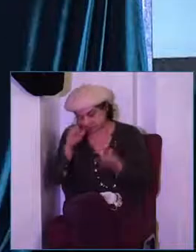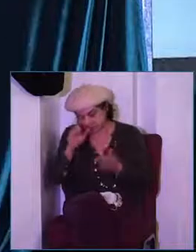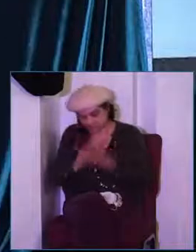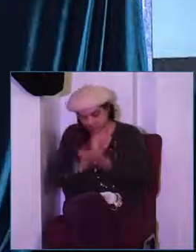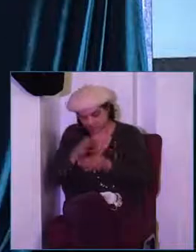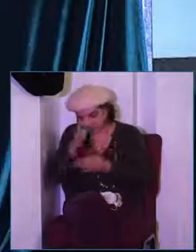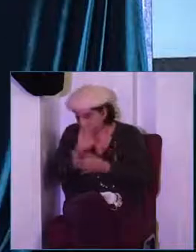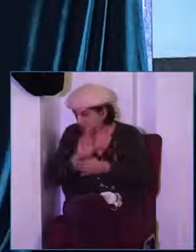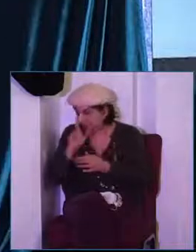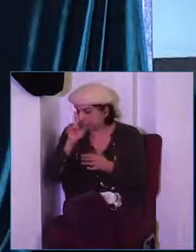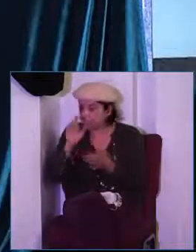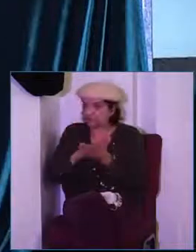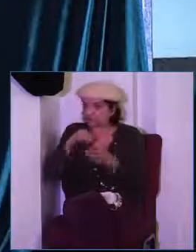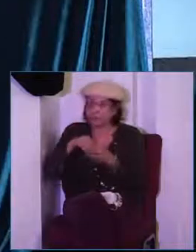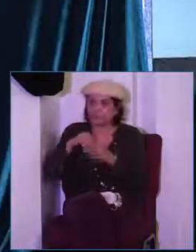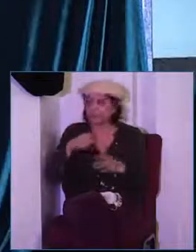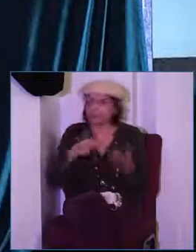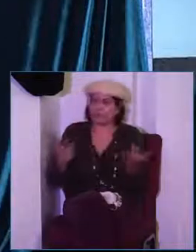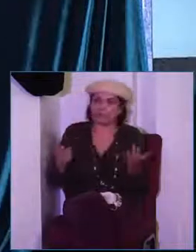you believe in me.